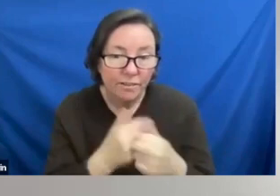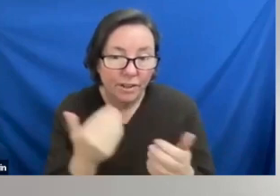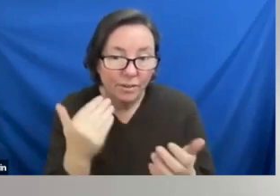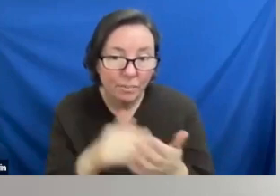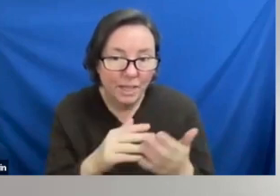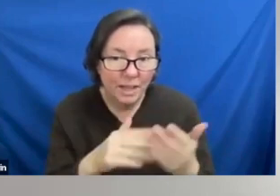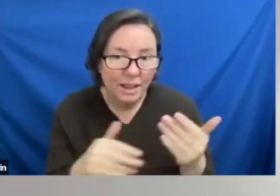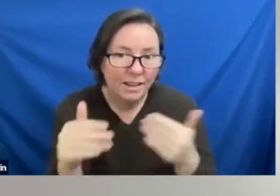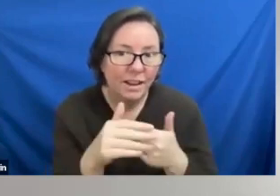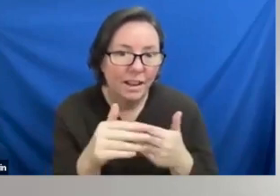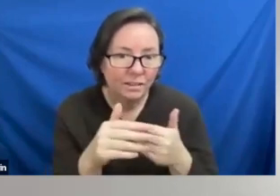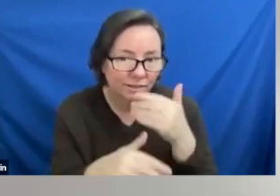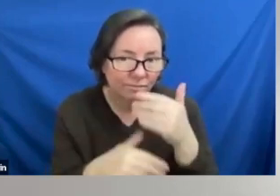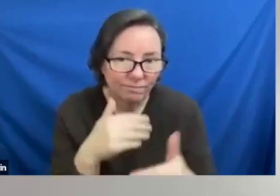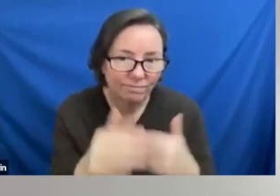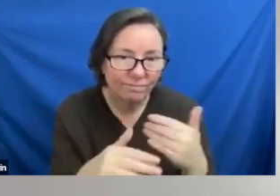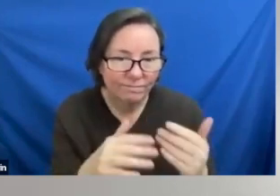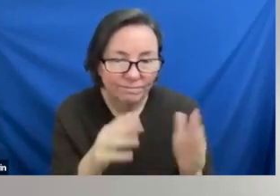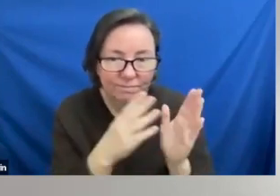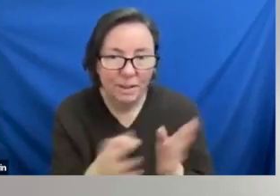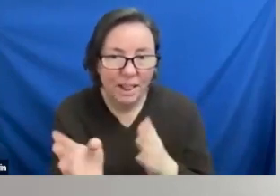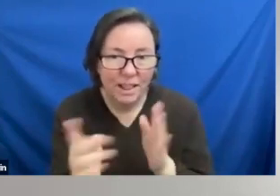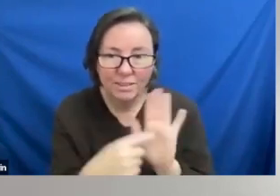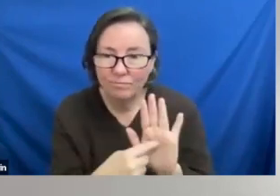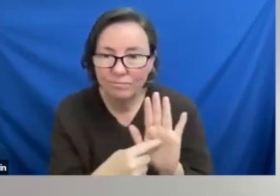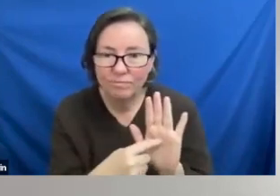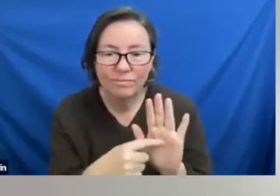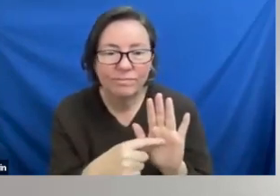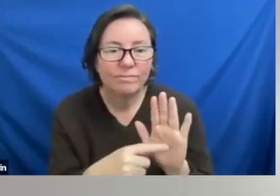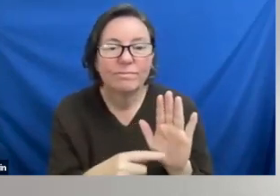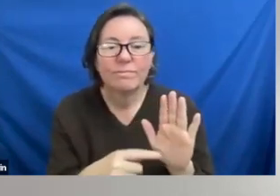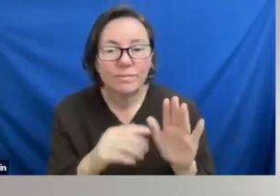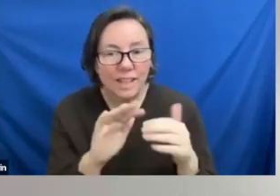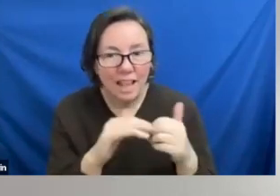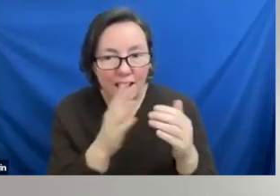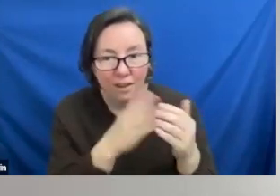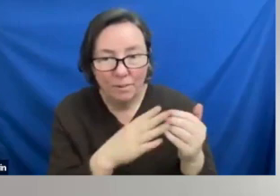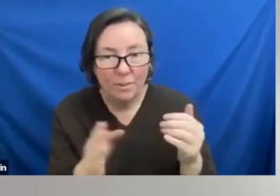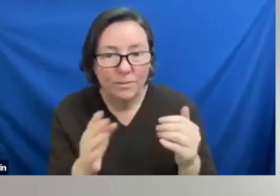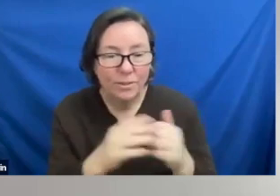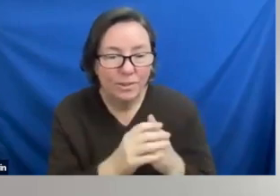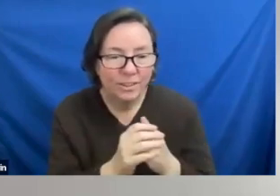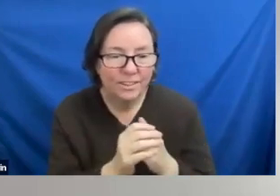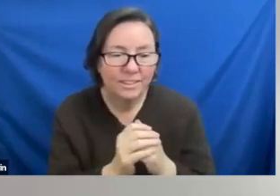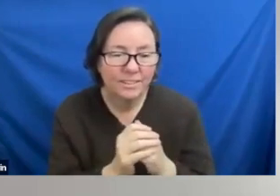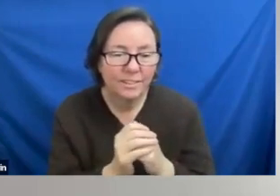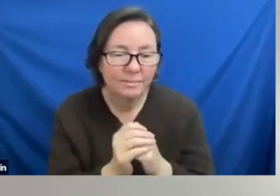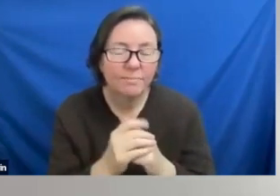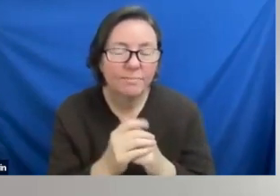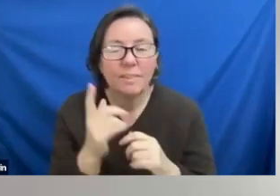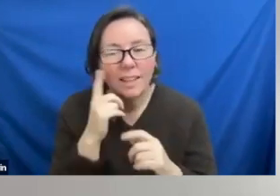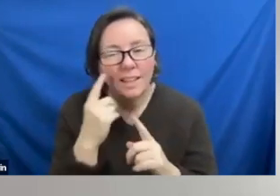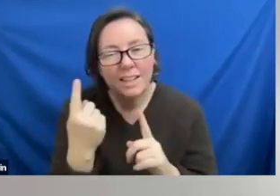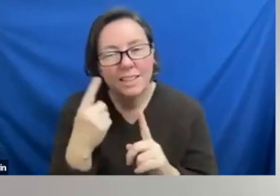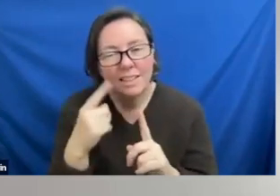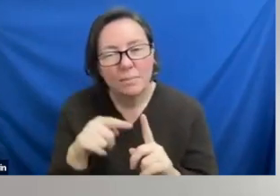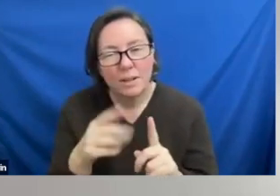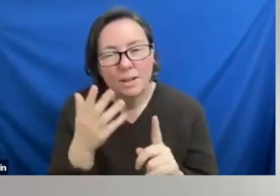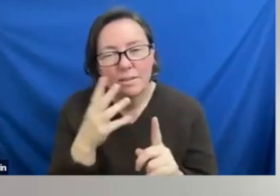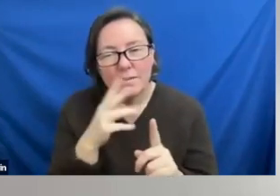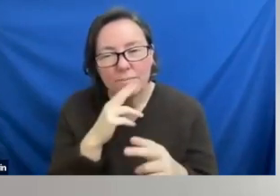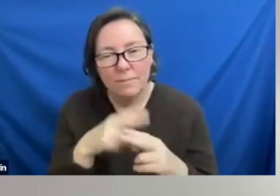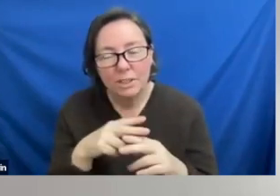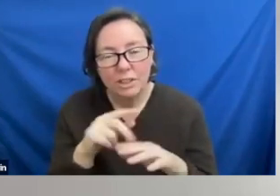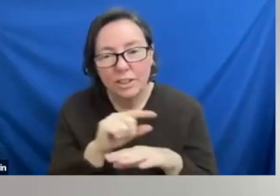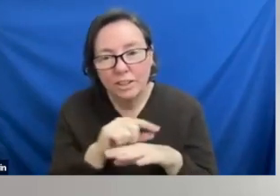with our definitive plans about how we're moving forward, and talking. I think someone mentioned talking about the